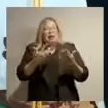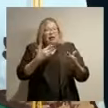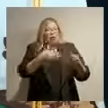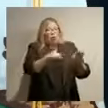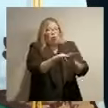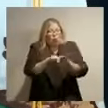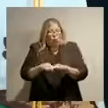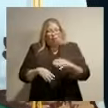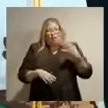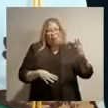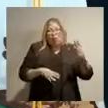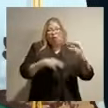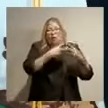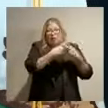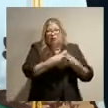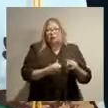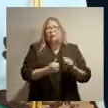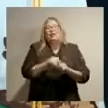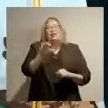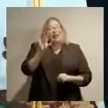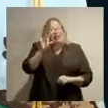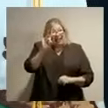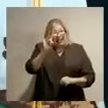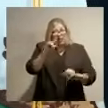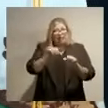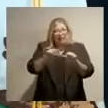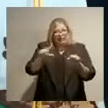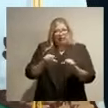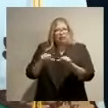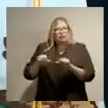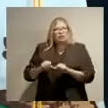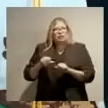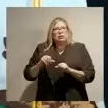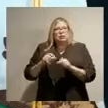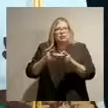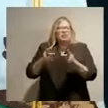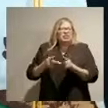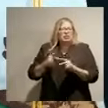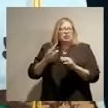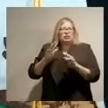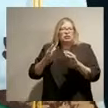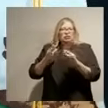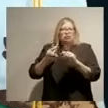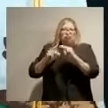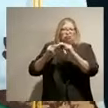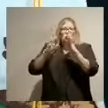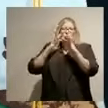four prisons with eight facility closures.